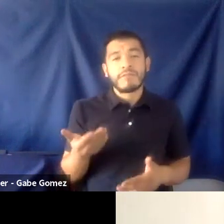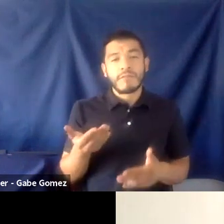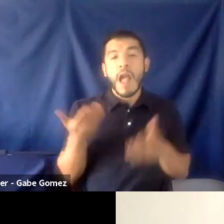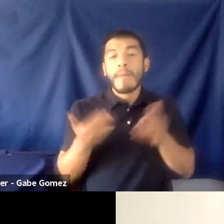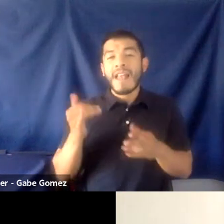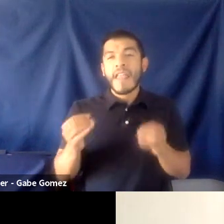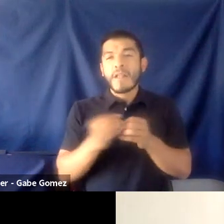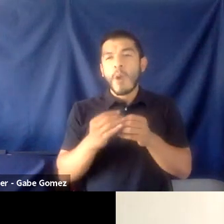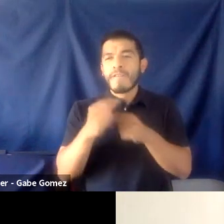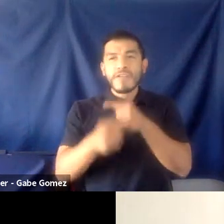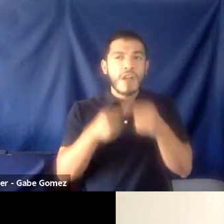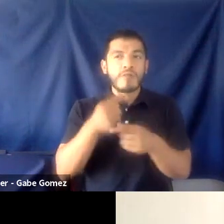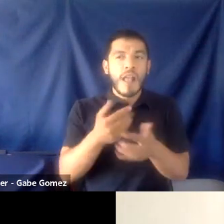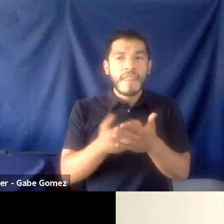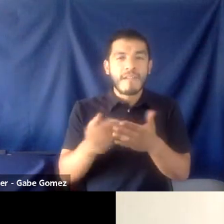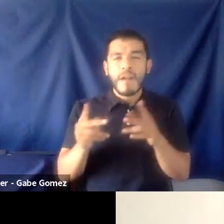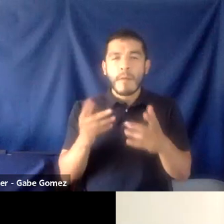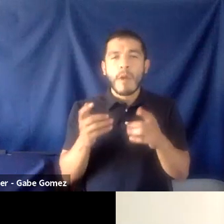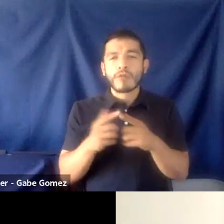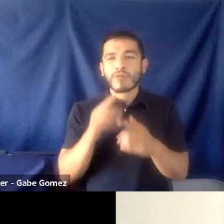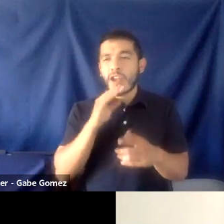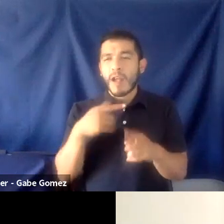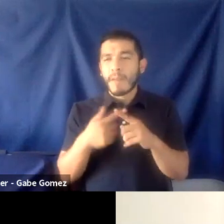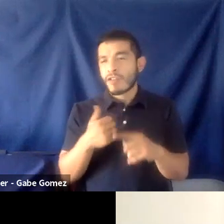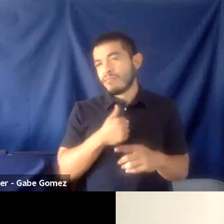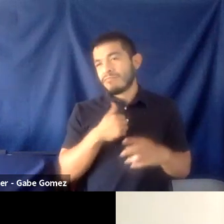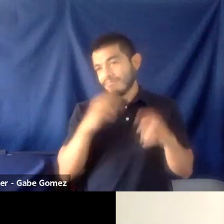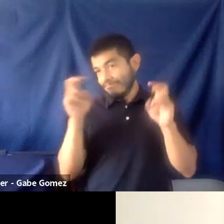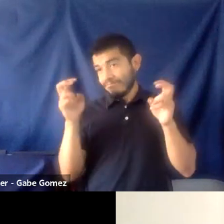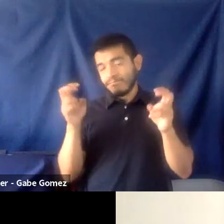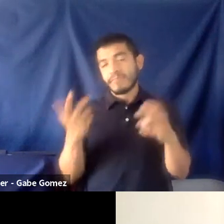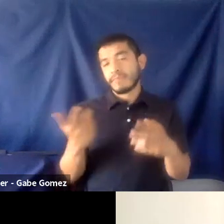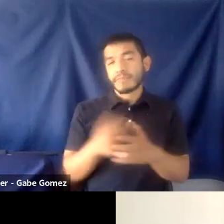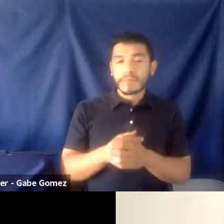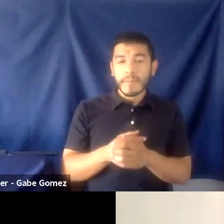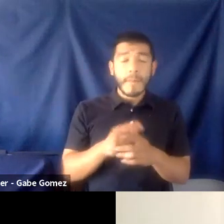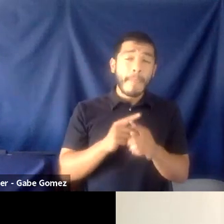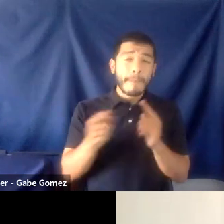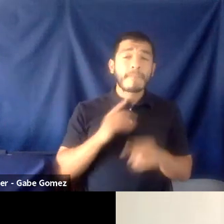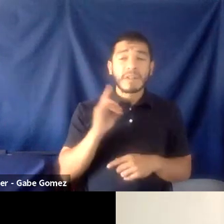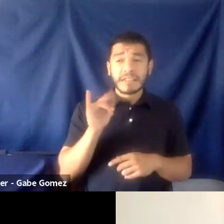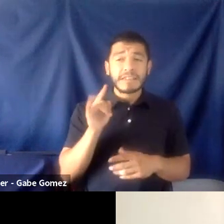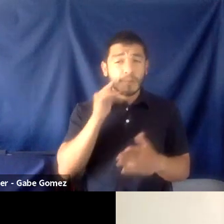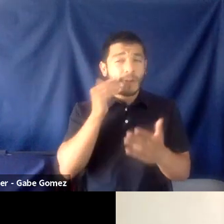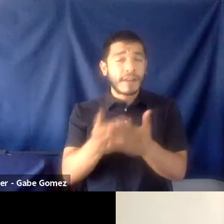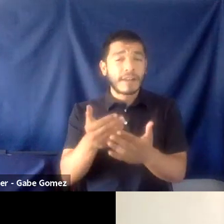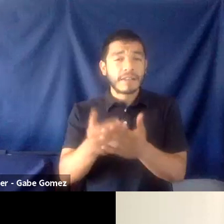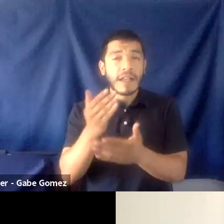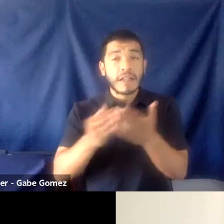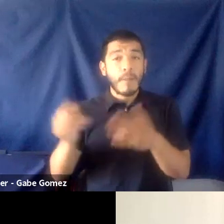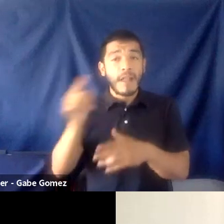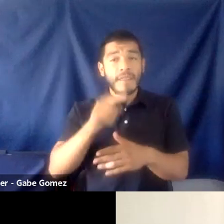of a generational thing of people wanting to talk about, these issues. But I did witness some of